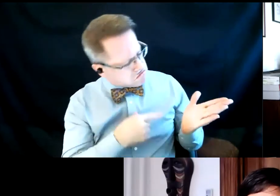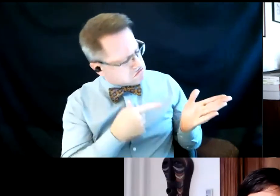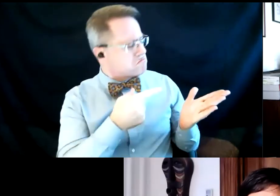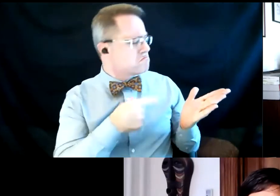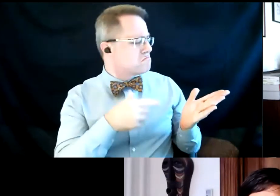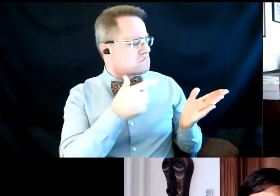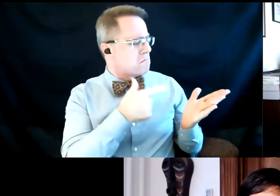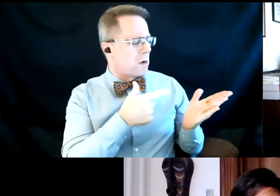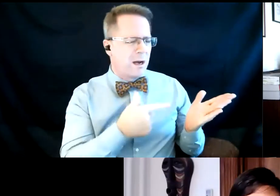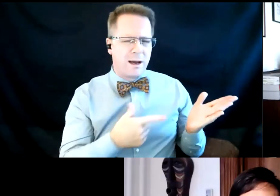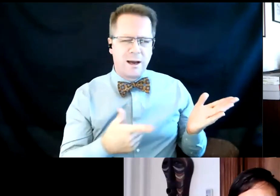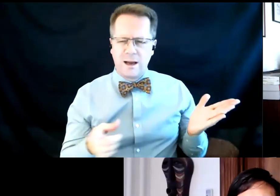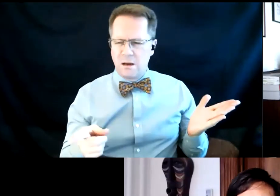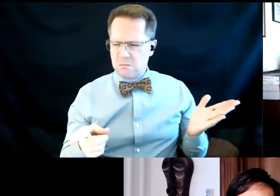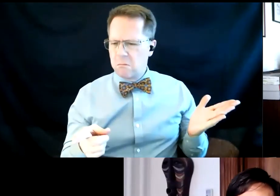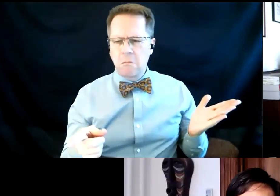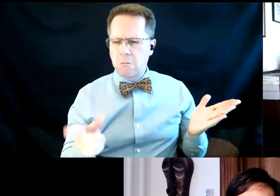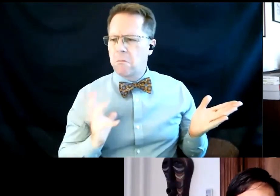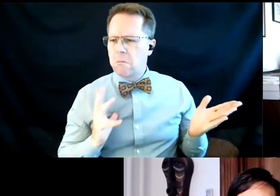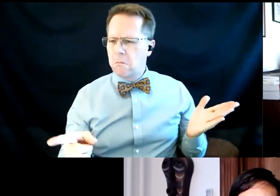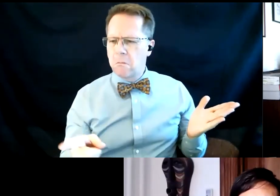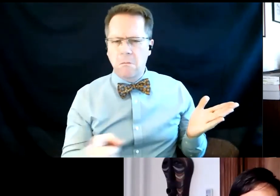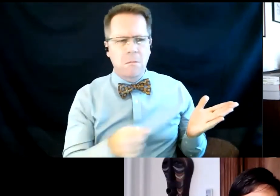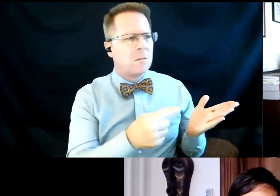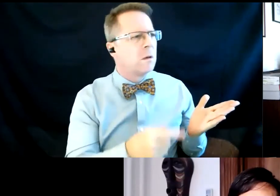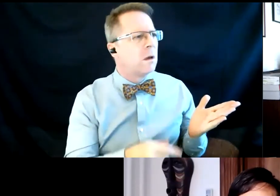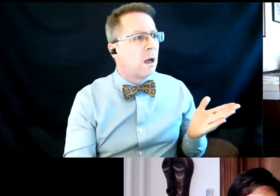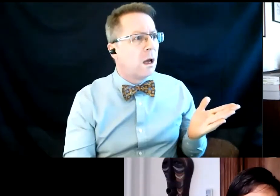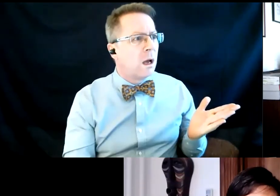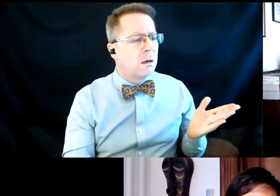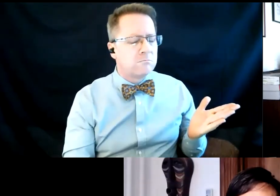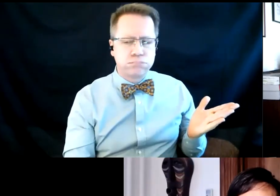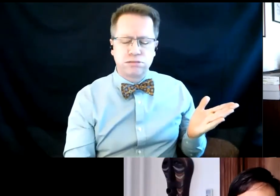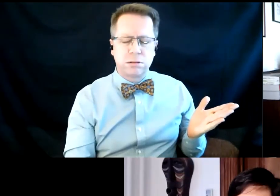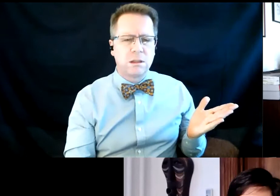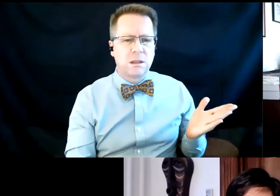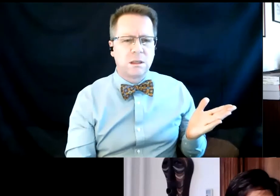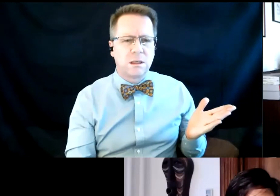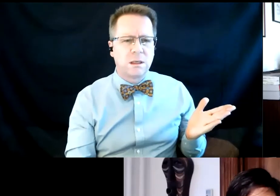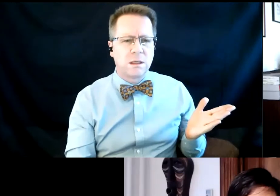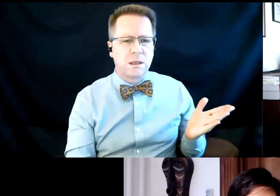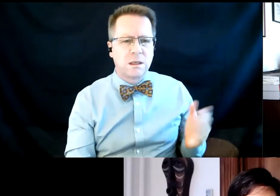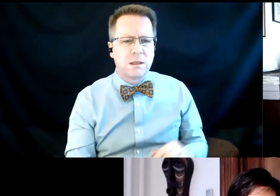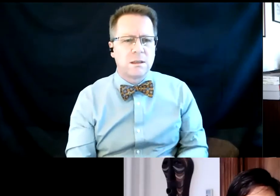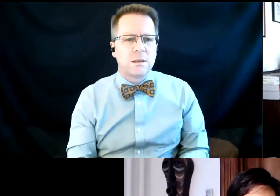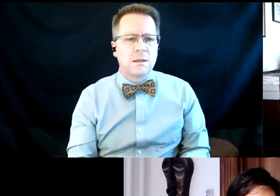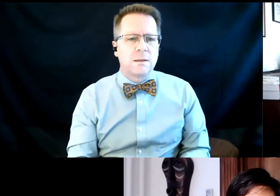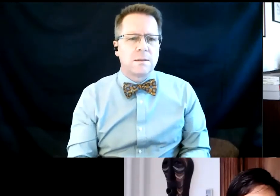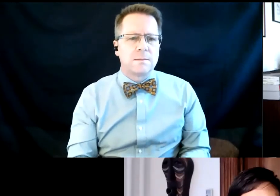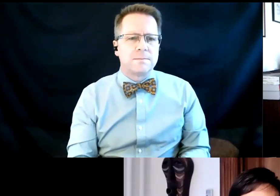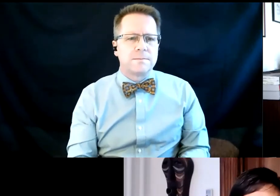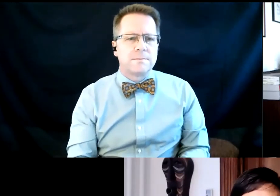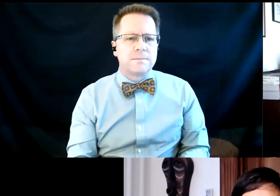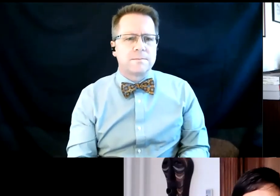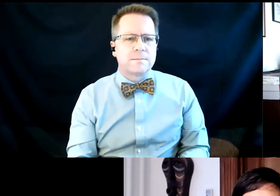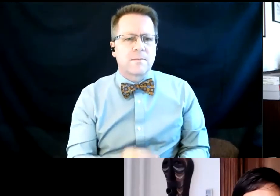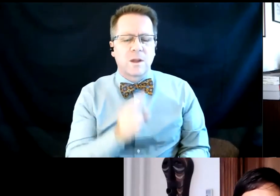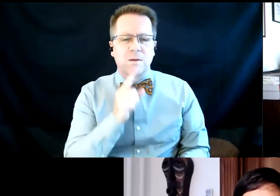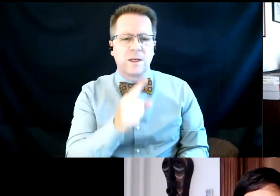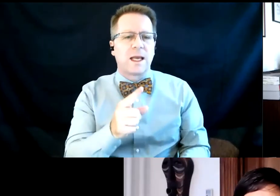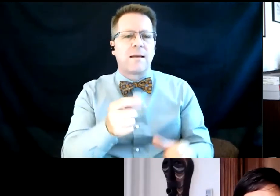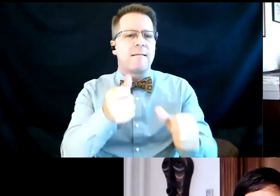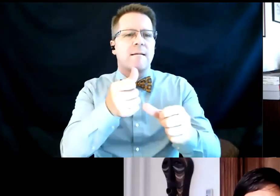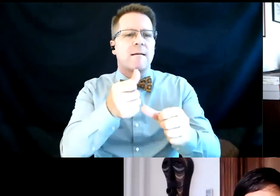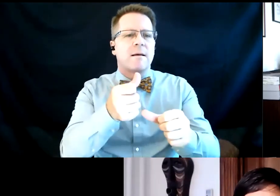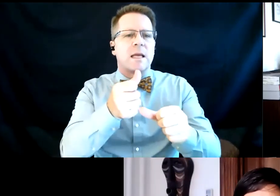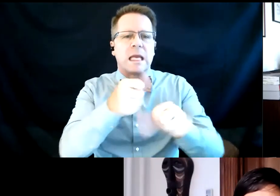career. And it's not just about undocumented immigrants themselves, although it is about them. It's about any state or community with